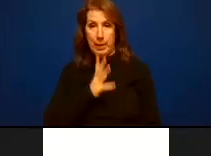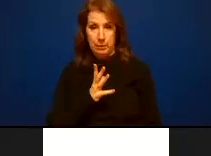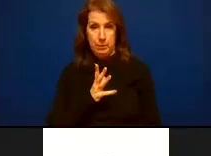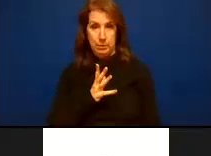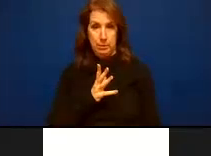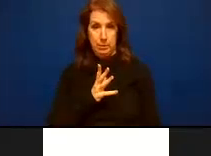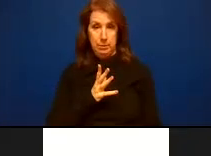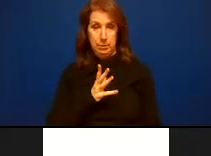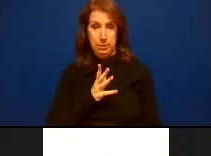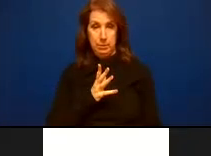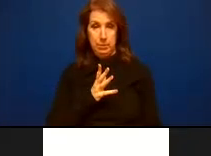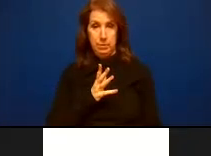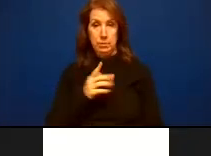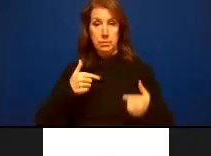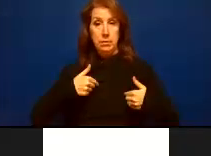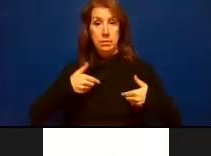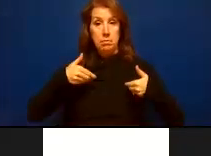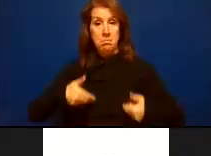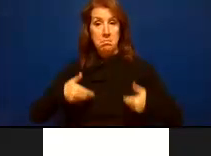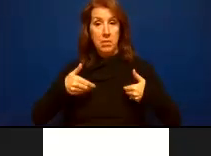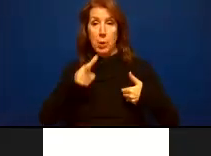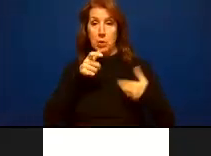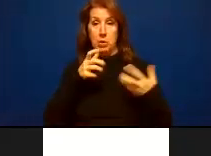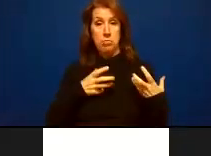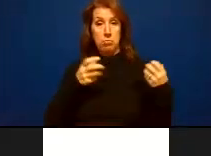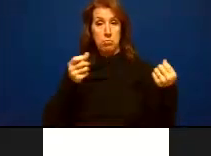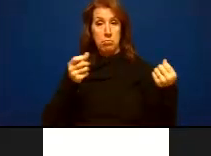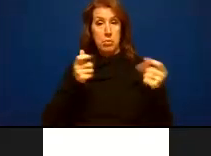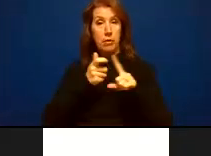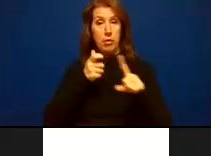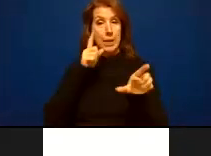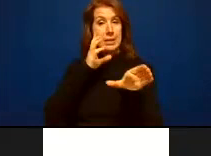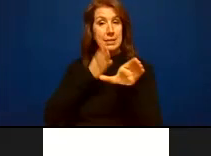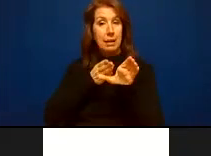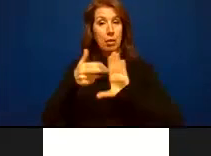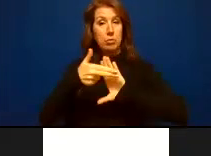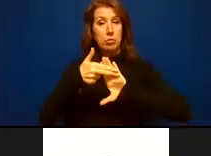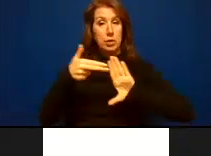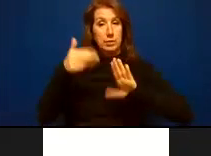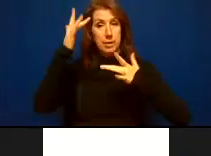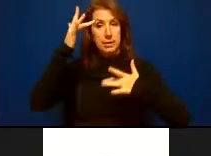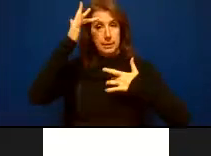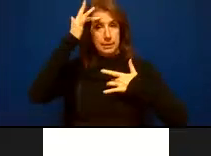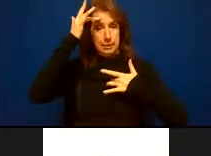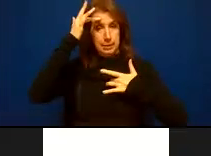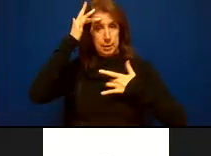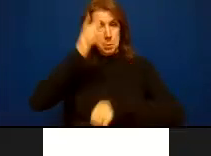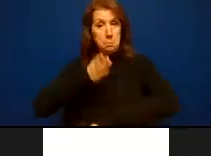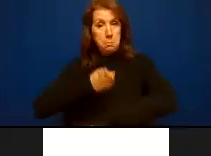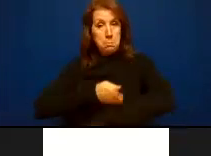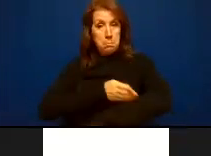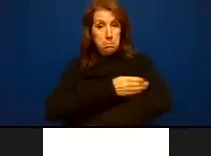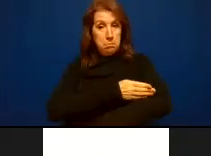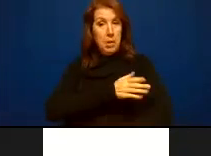case. I am a person living in recovery from a psychiatric diagnosis. And as a lawyer, it